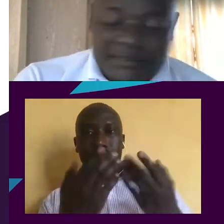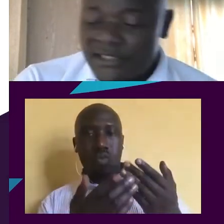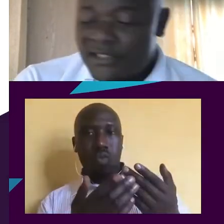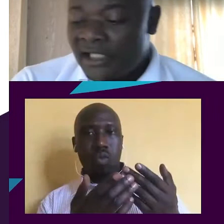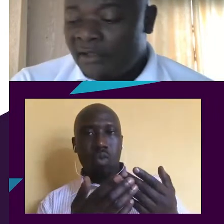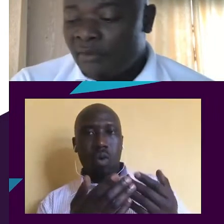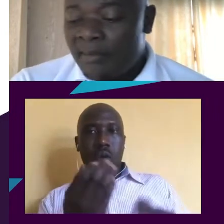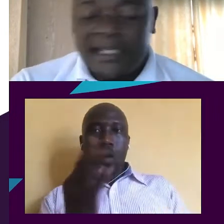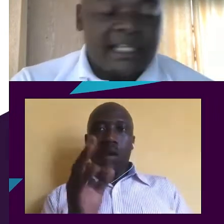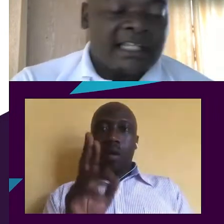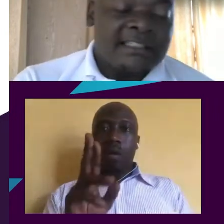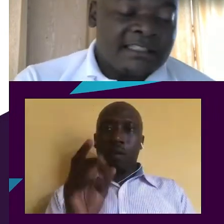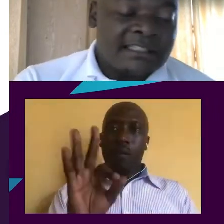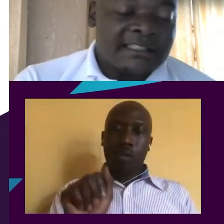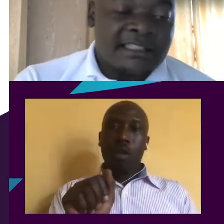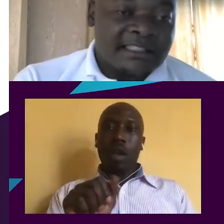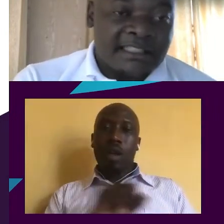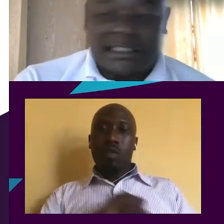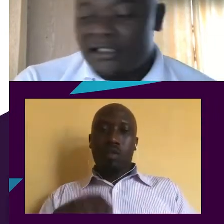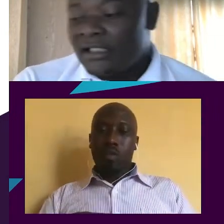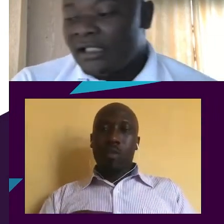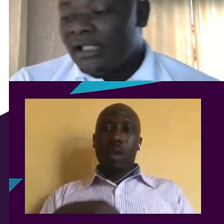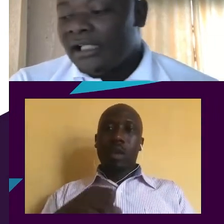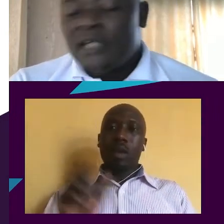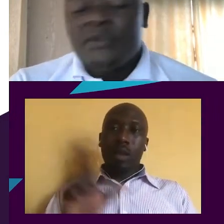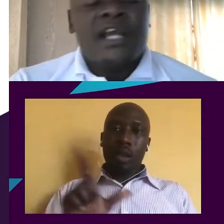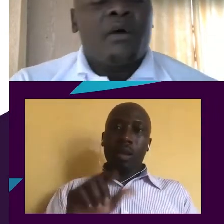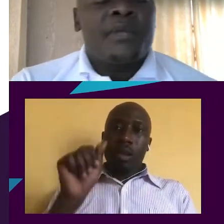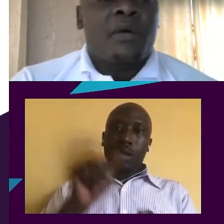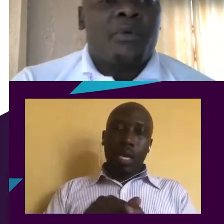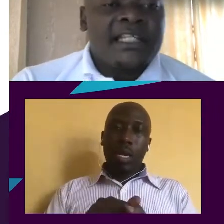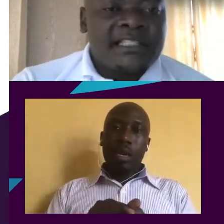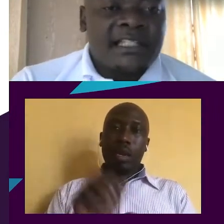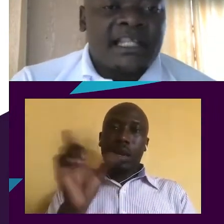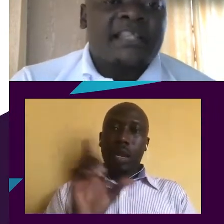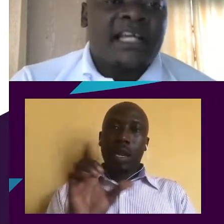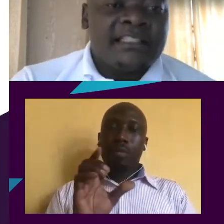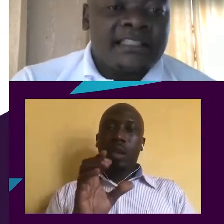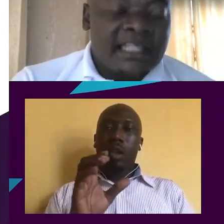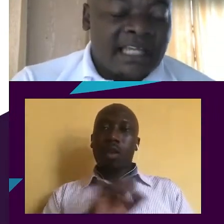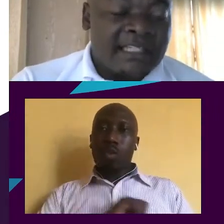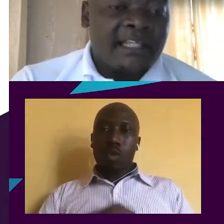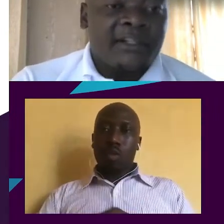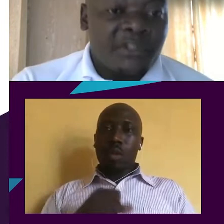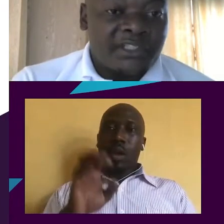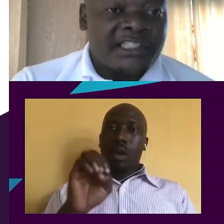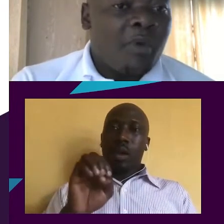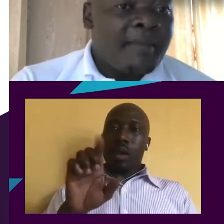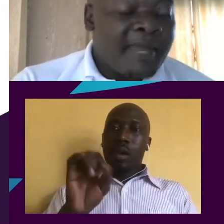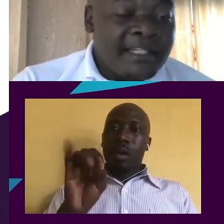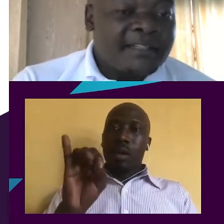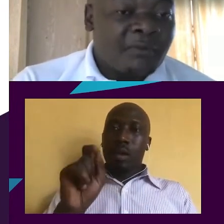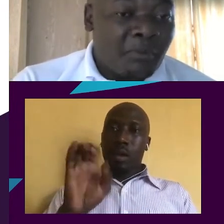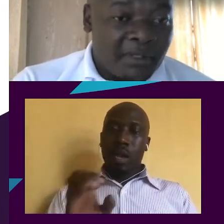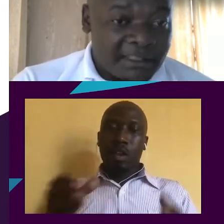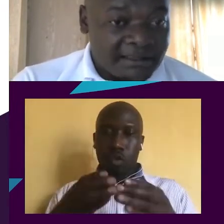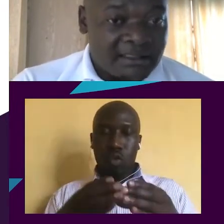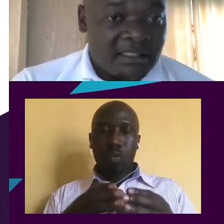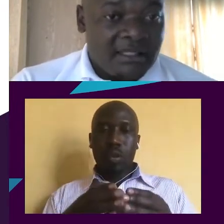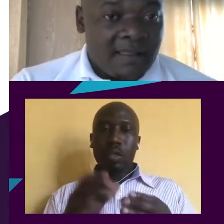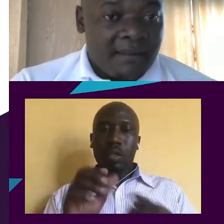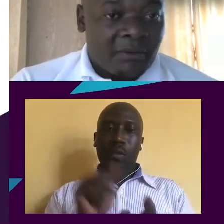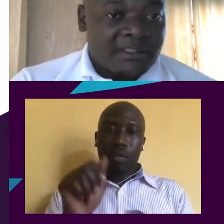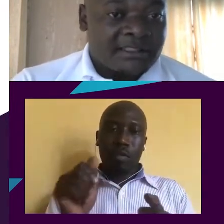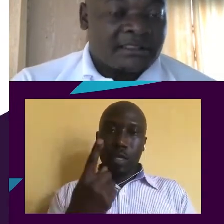10 clubs. Then Women Elite League is 16. Then we are creating a third tier in the regions, the way men's football